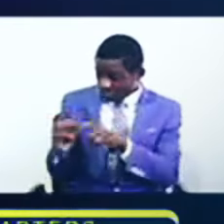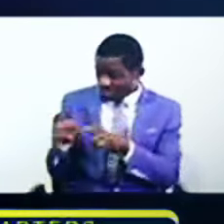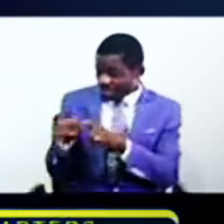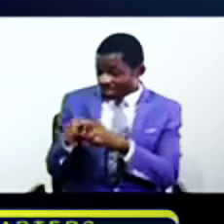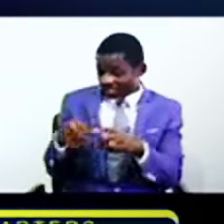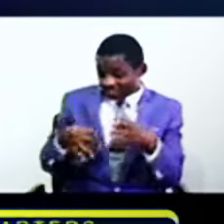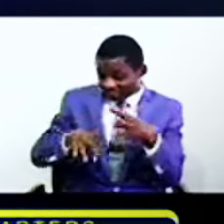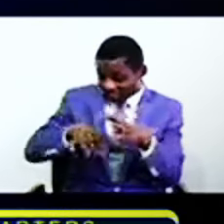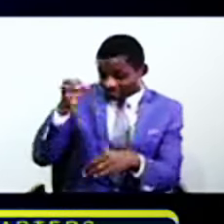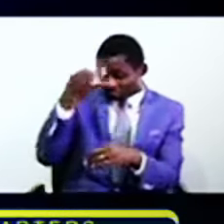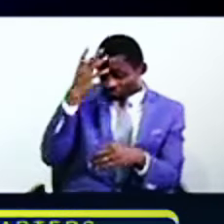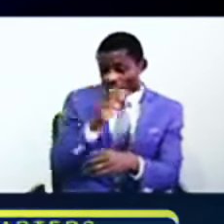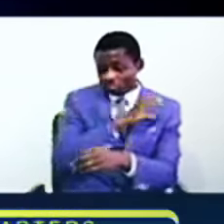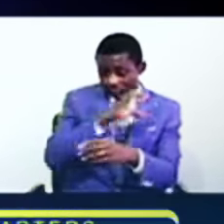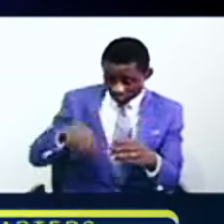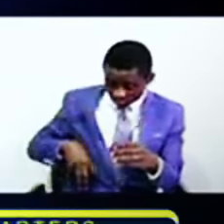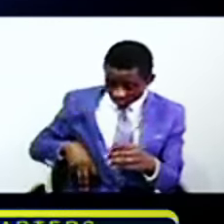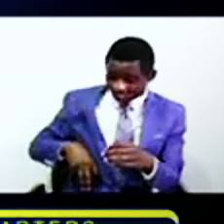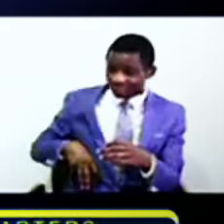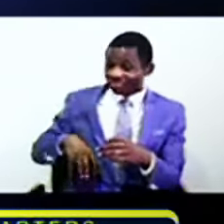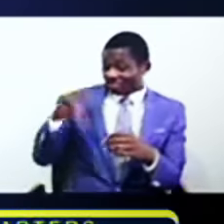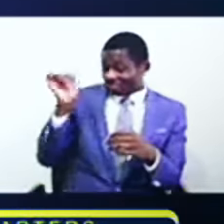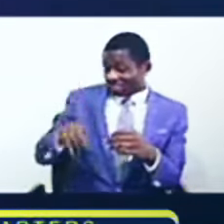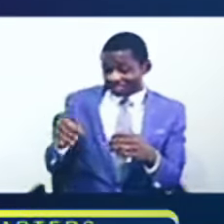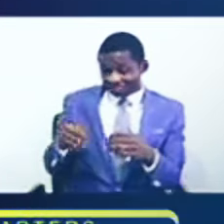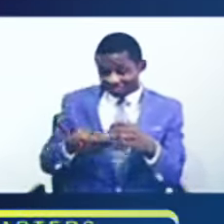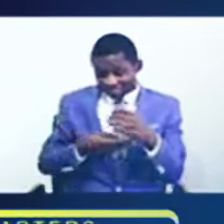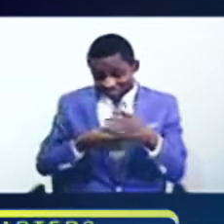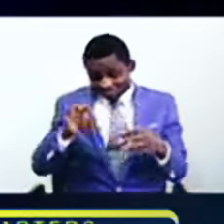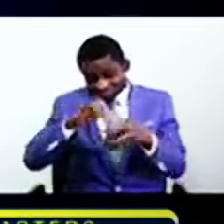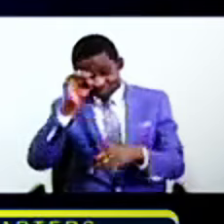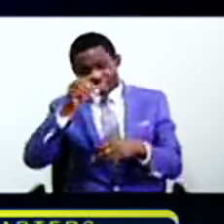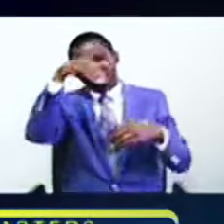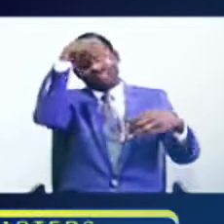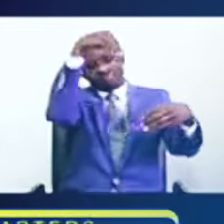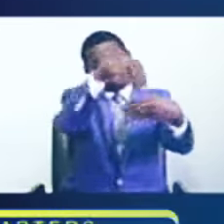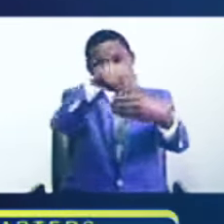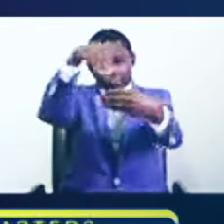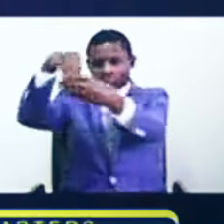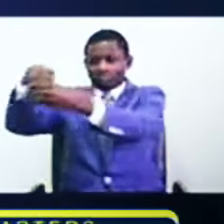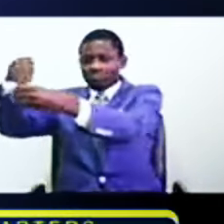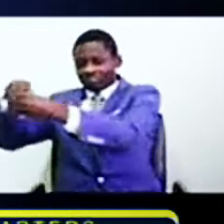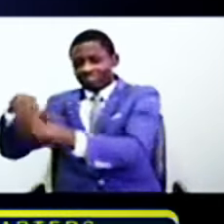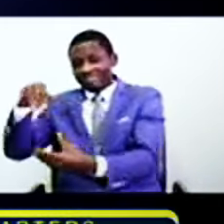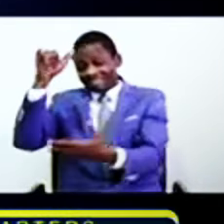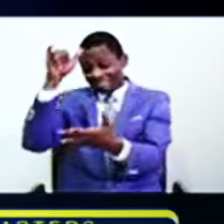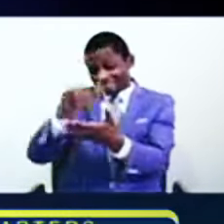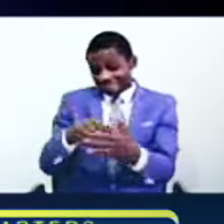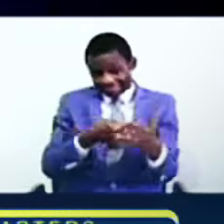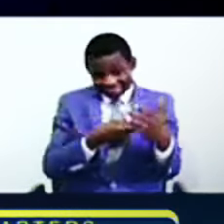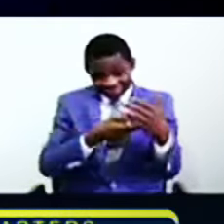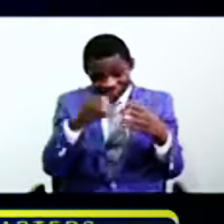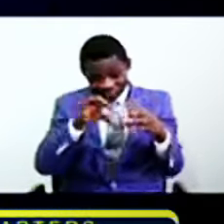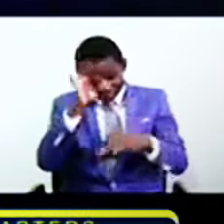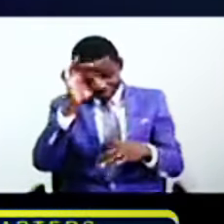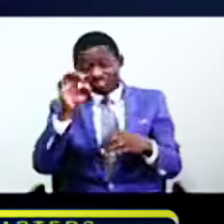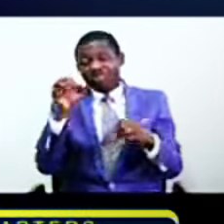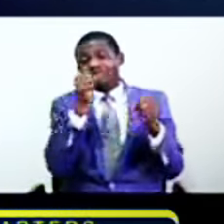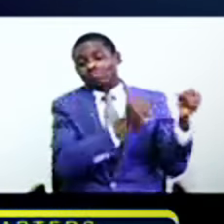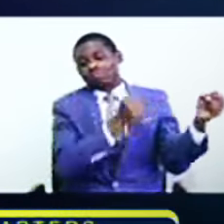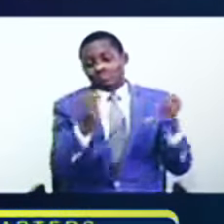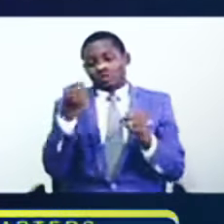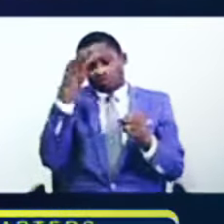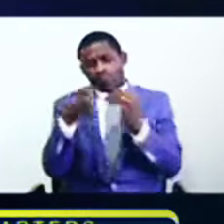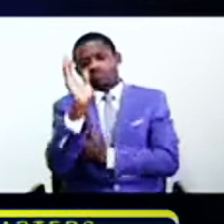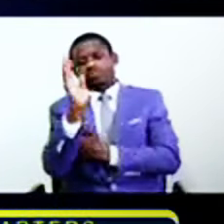He is the power of God. He is the power that raised Jesus